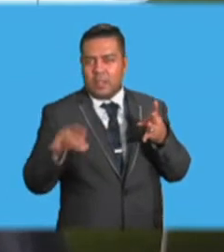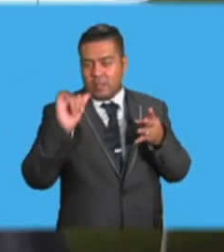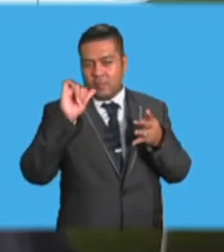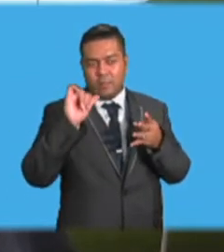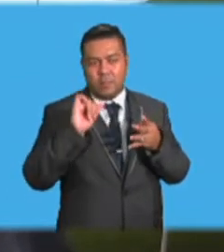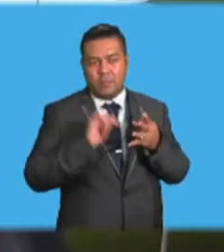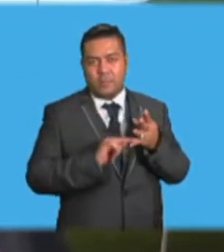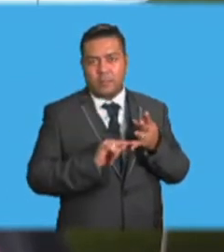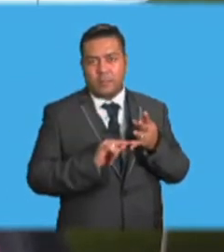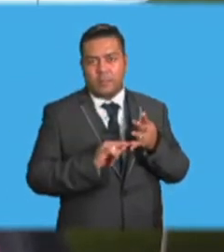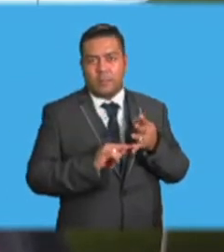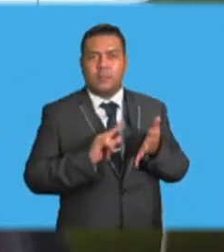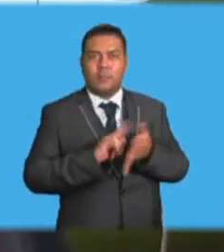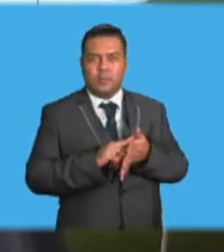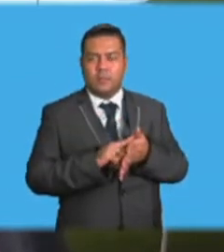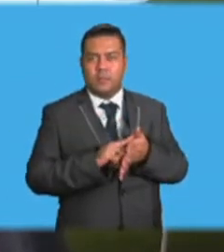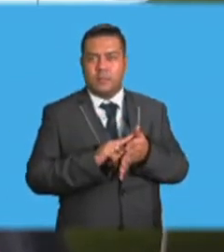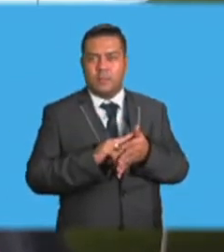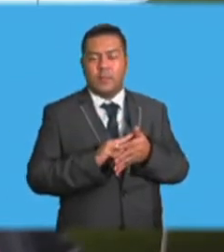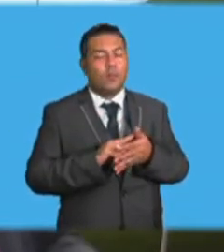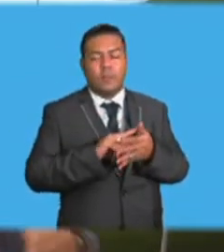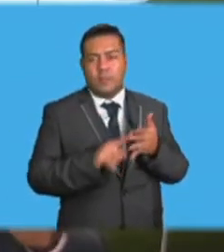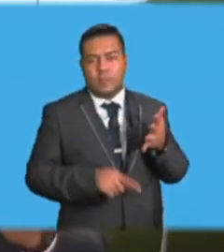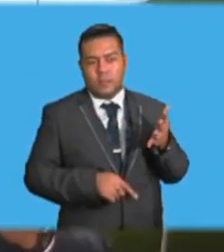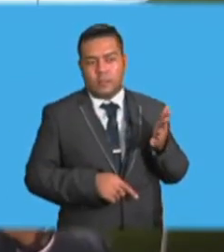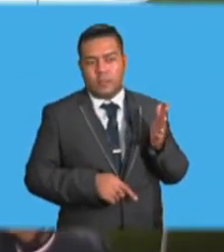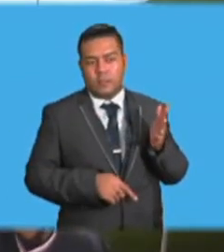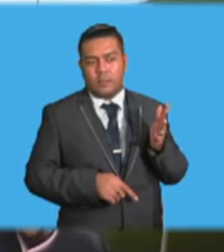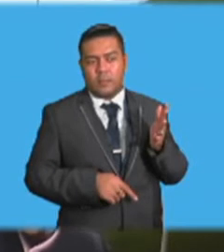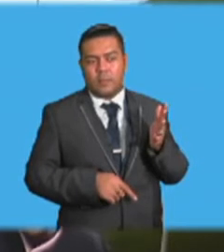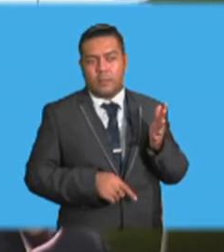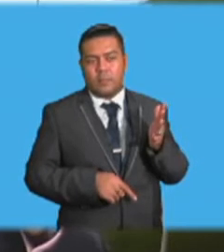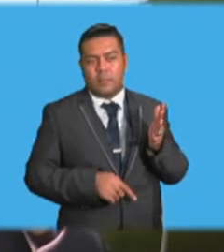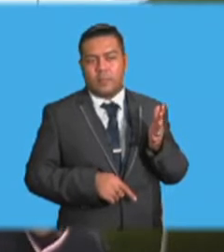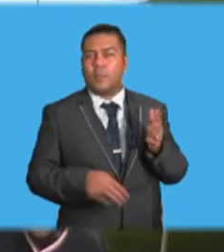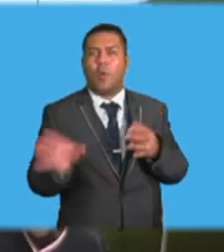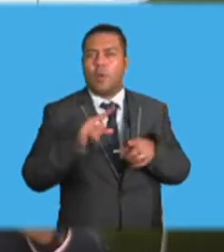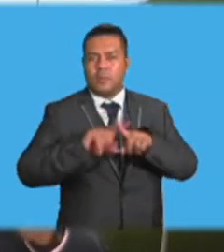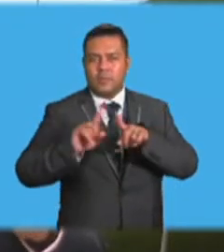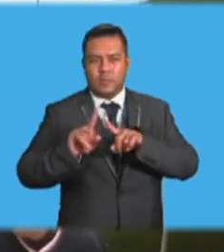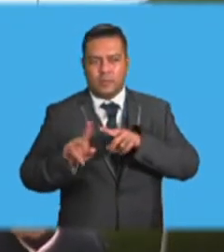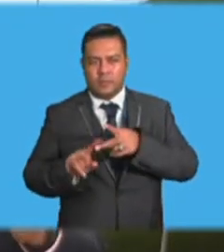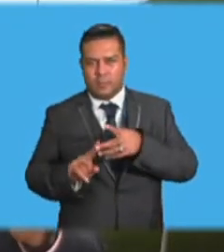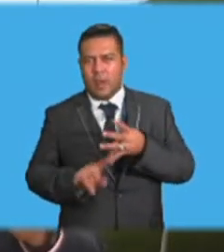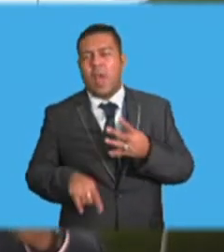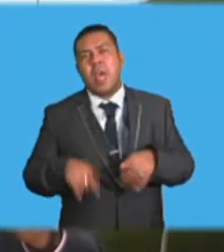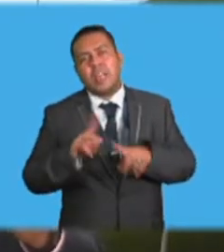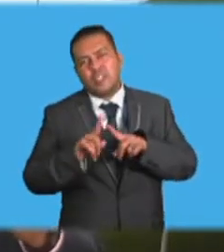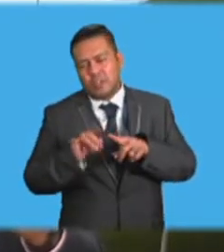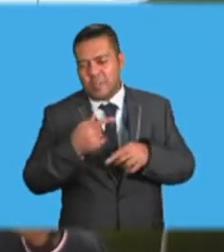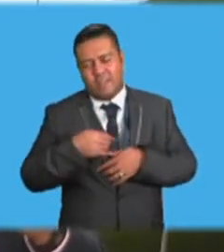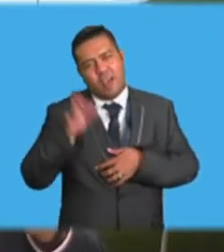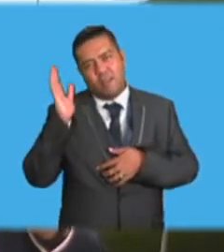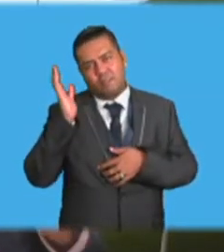Fiji, the Gandrava Sangeetalaya, and the Fiji Shavashram Sangha. Excuse my pronunciation if I have not said